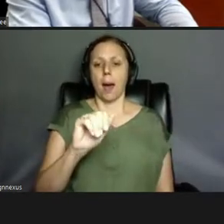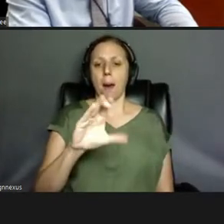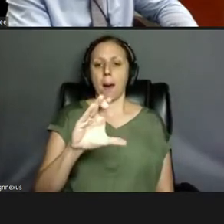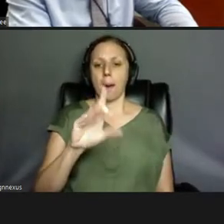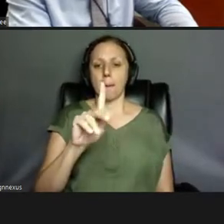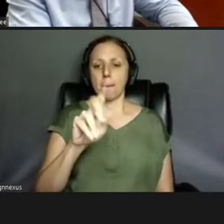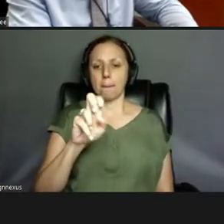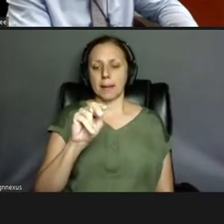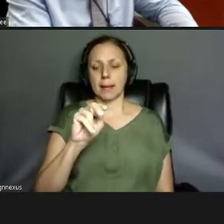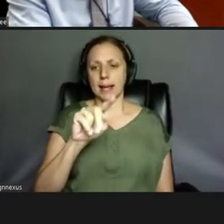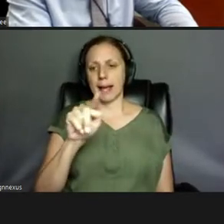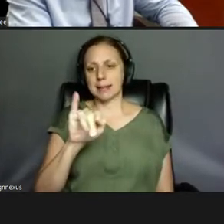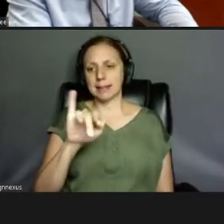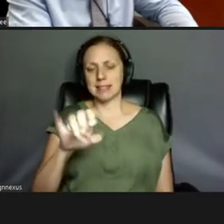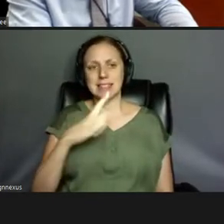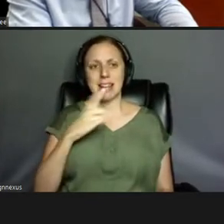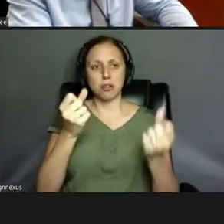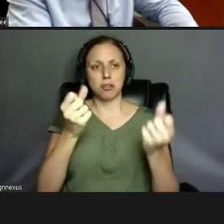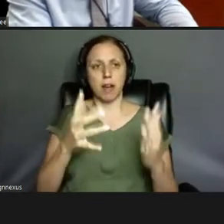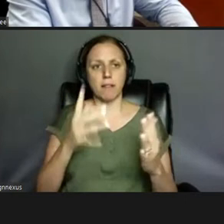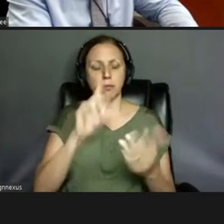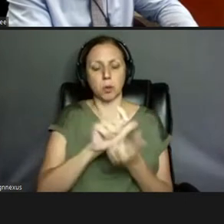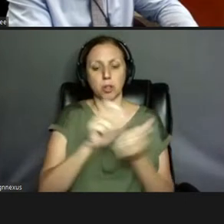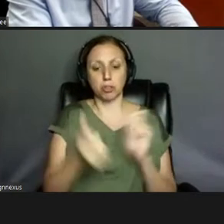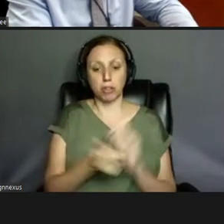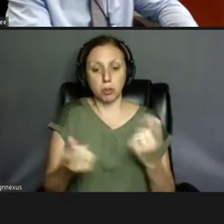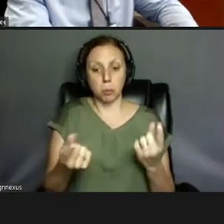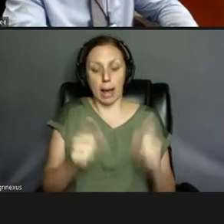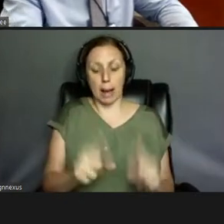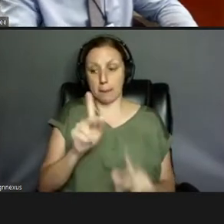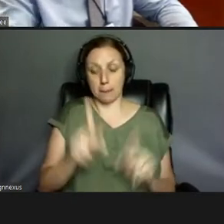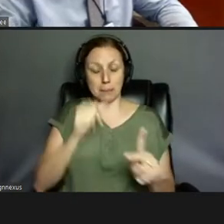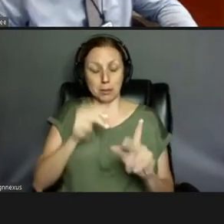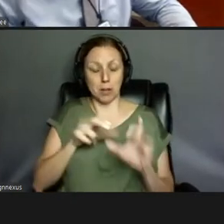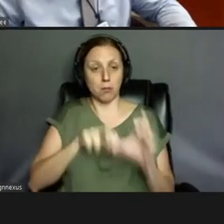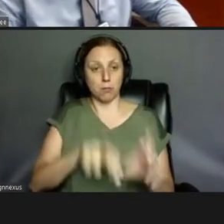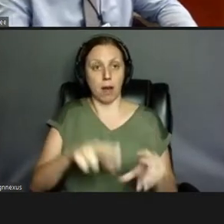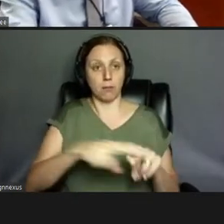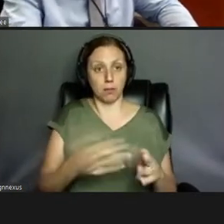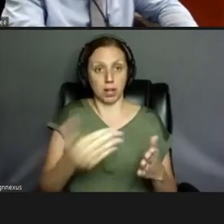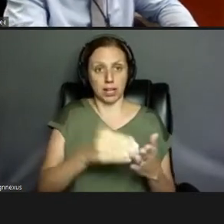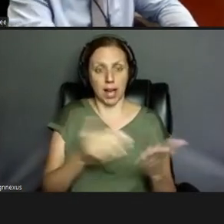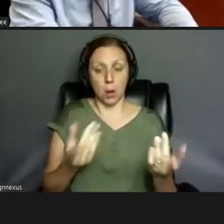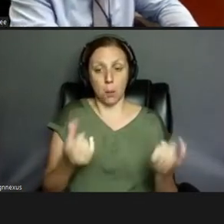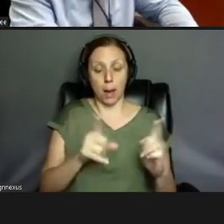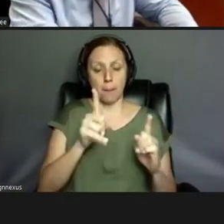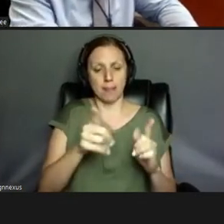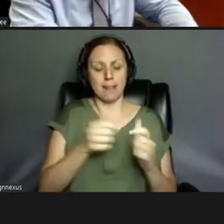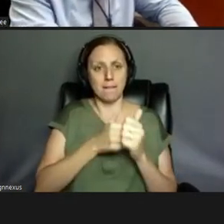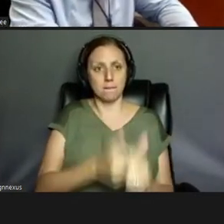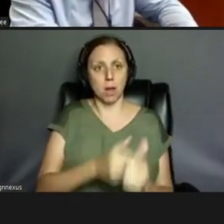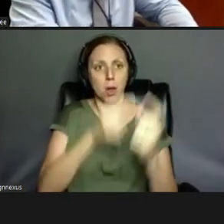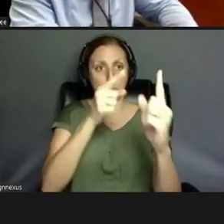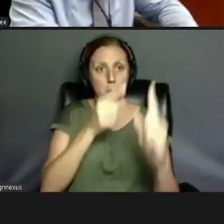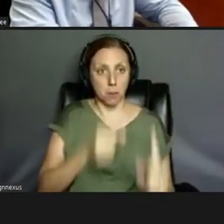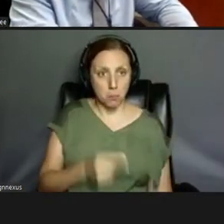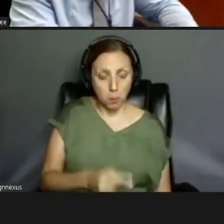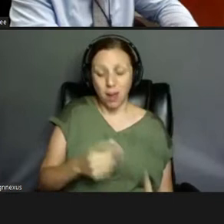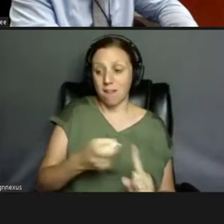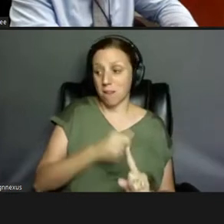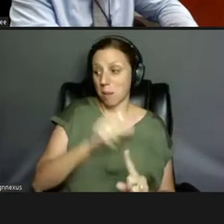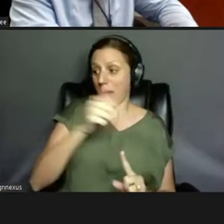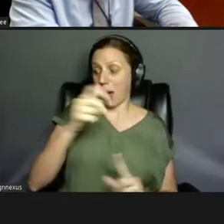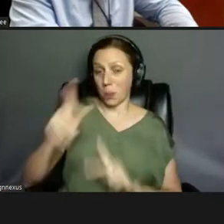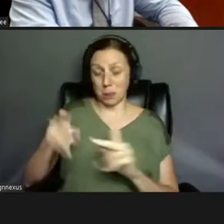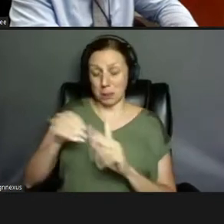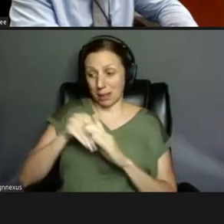would potentially have people not return to the railroad. They followed almost point by point my conversations with other commuters and residents in my town.